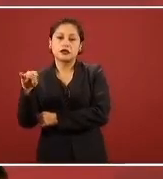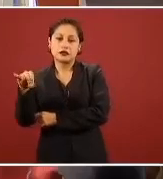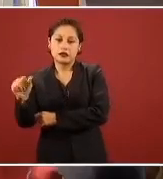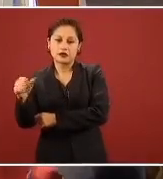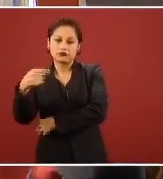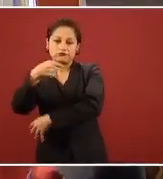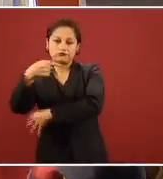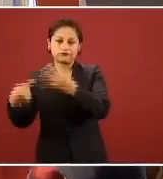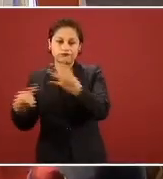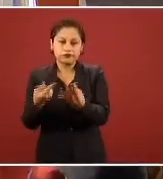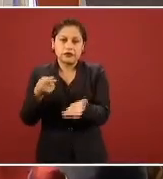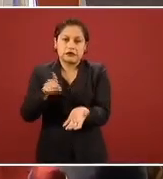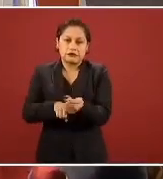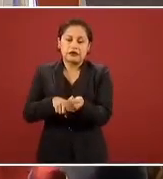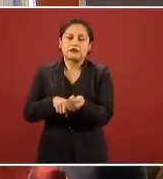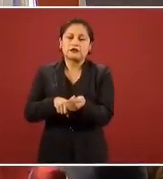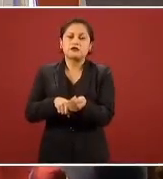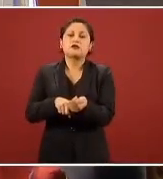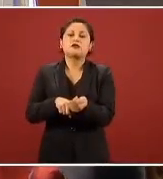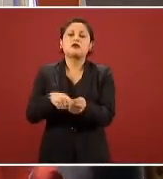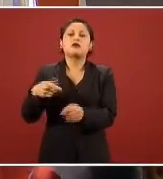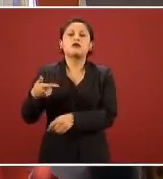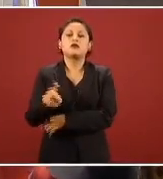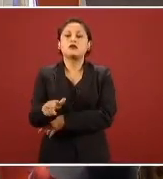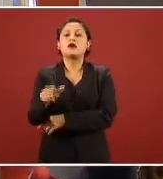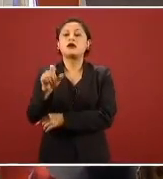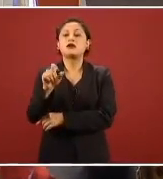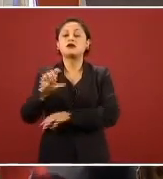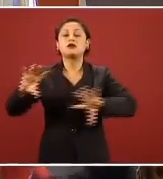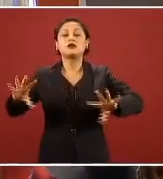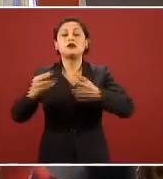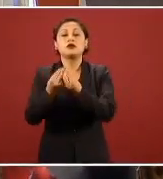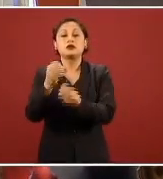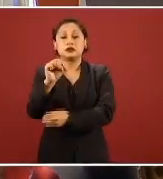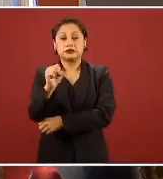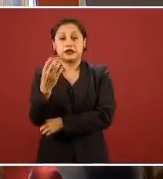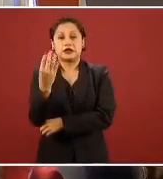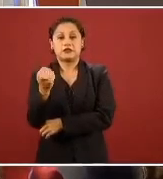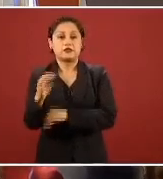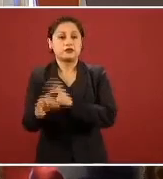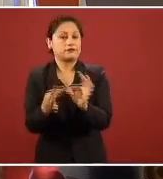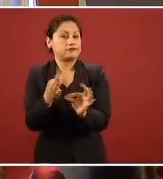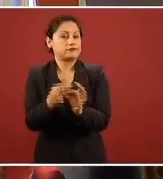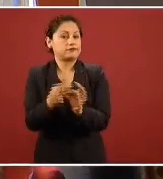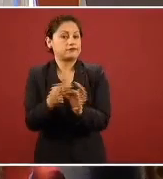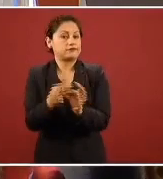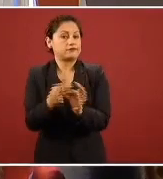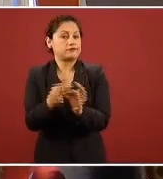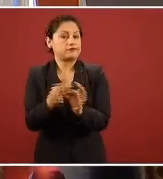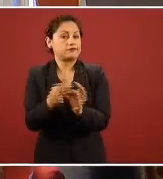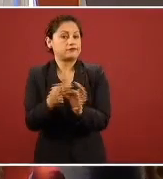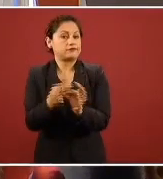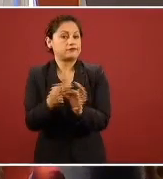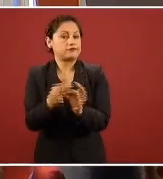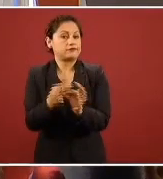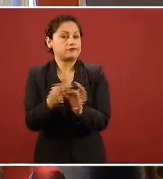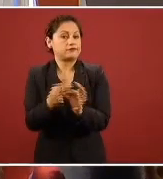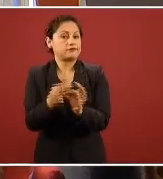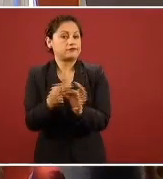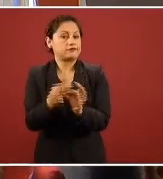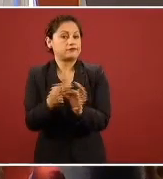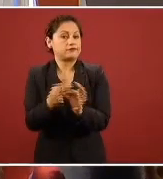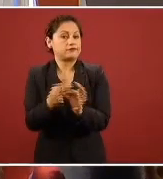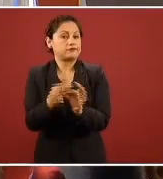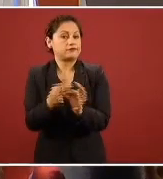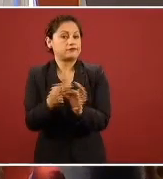las 69 que ya están concluidas y quedando pendientes las 13. So that's 69 that